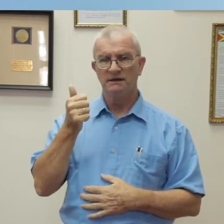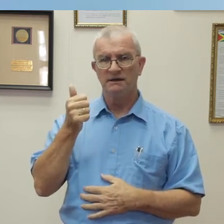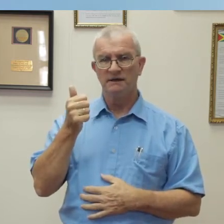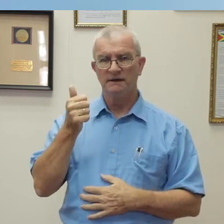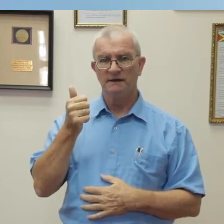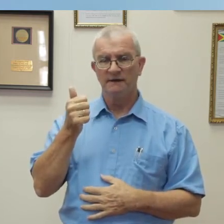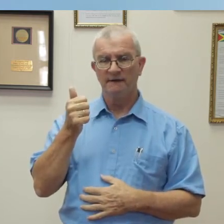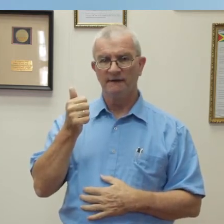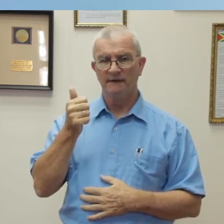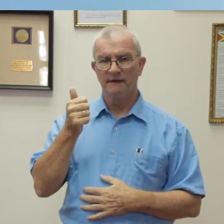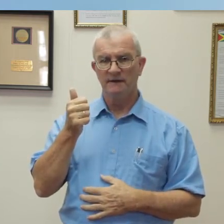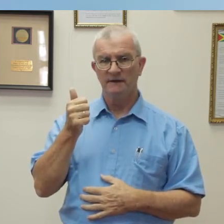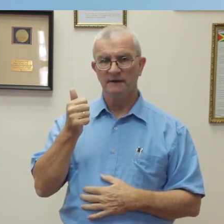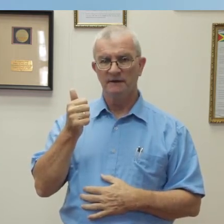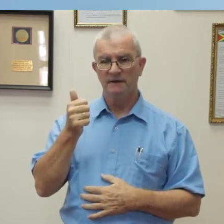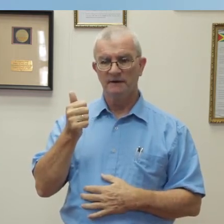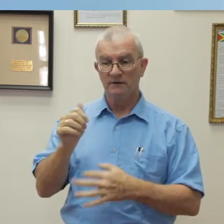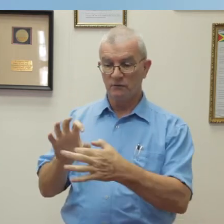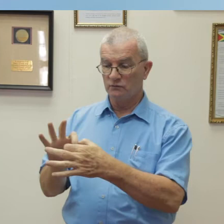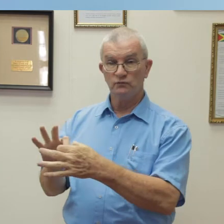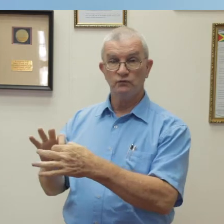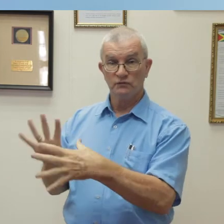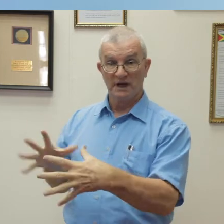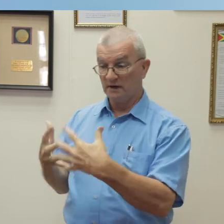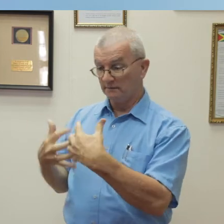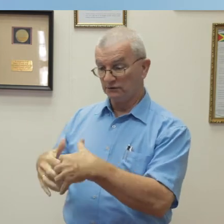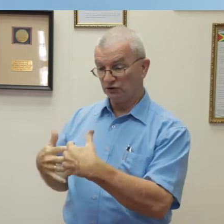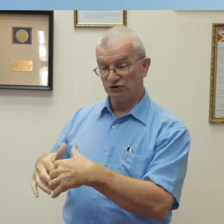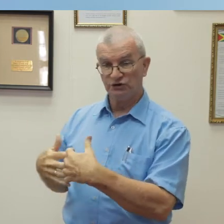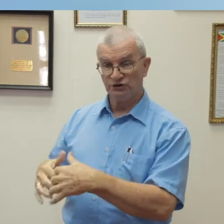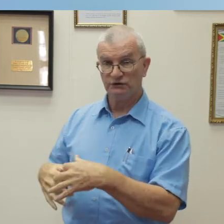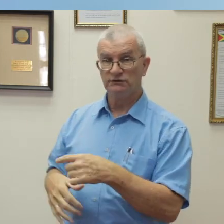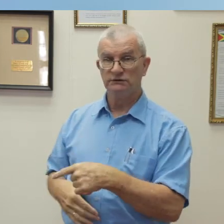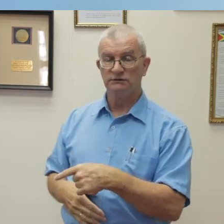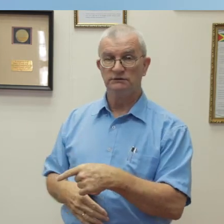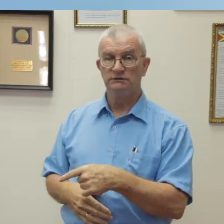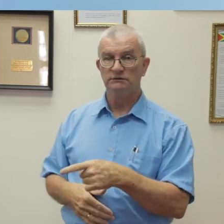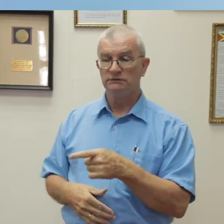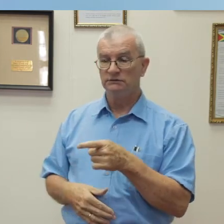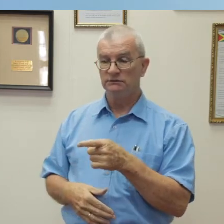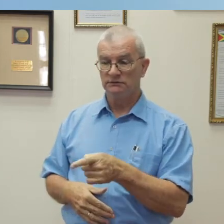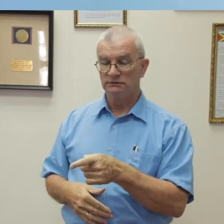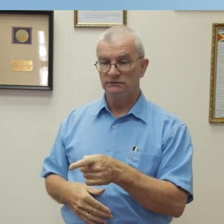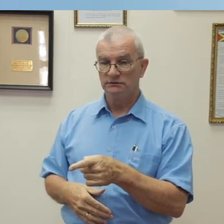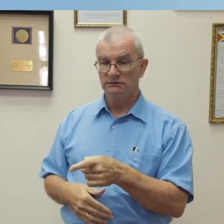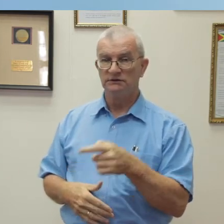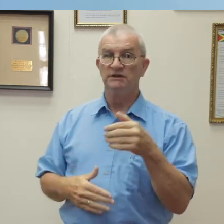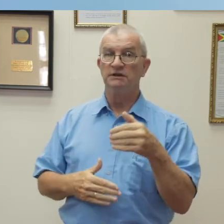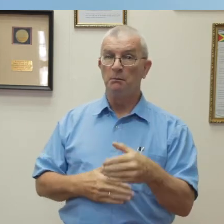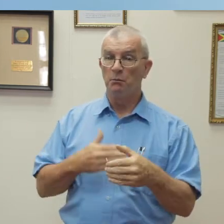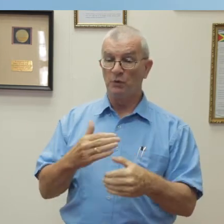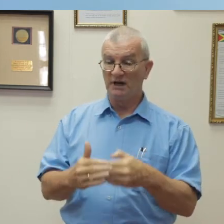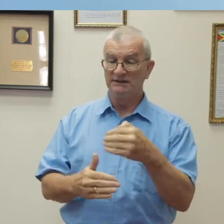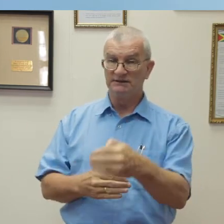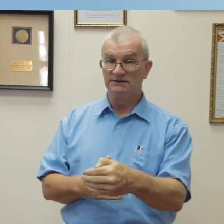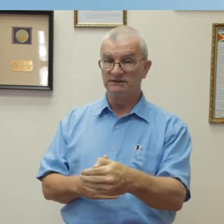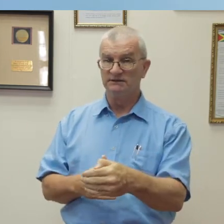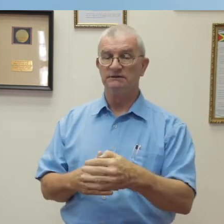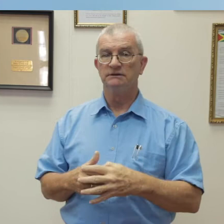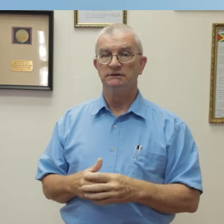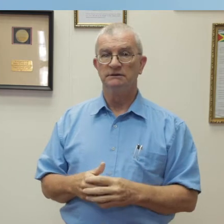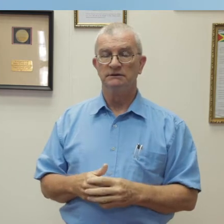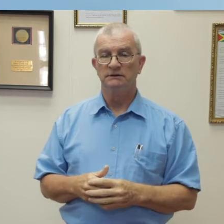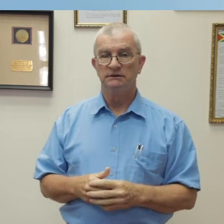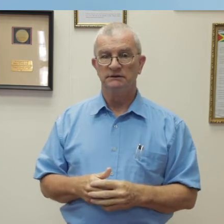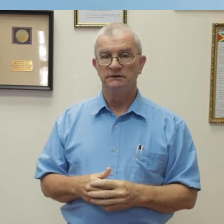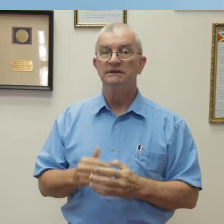This removal from the ventilator is a process. Again, some